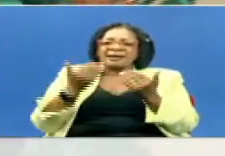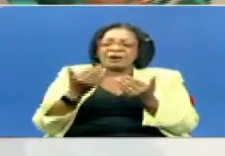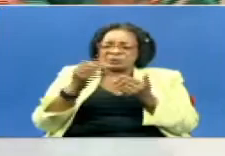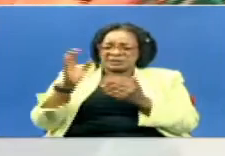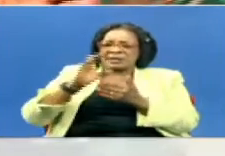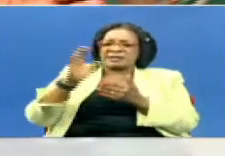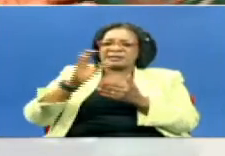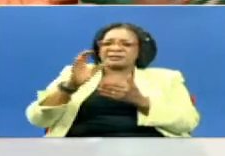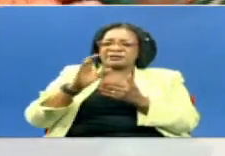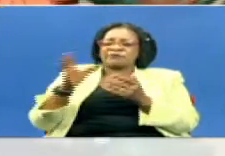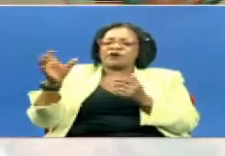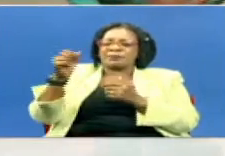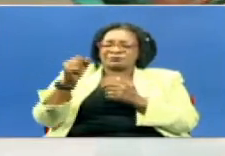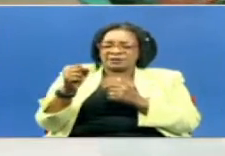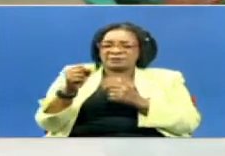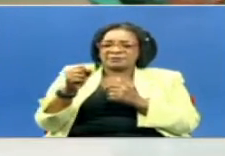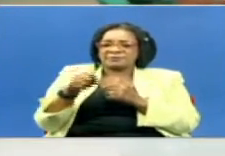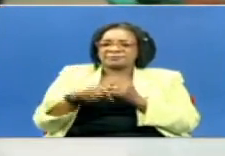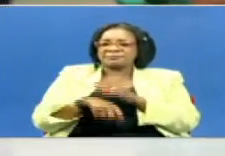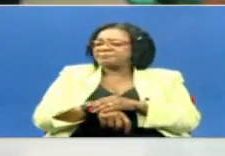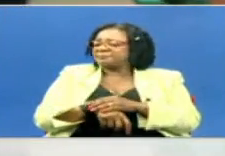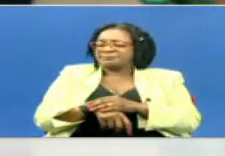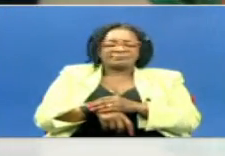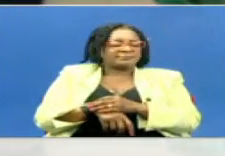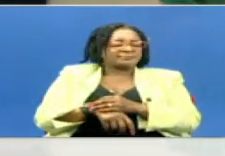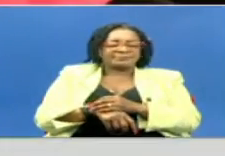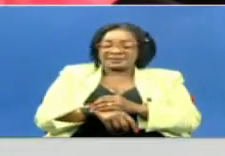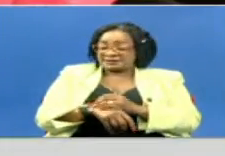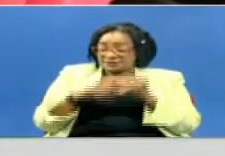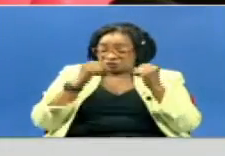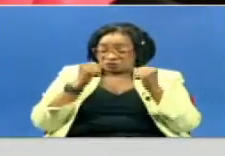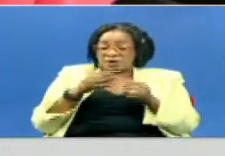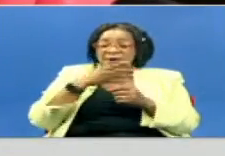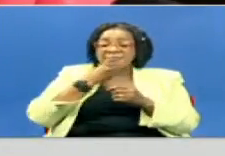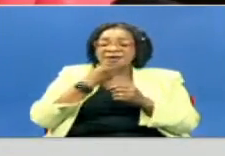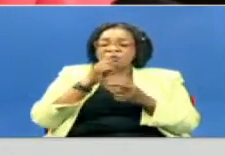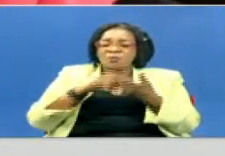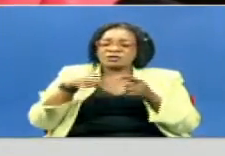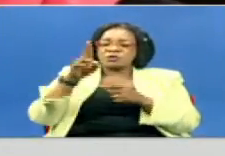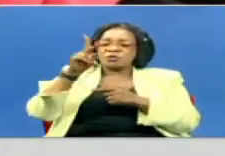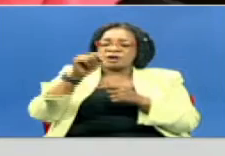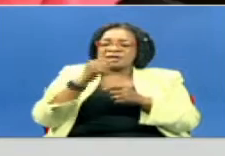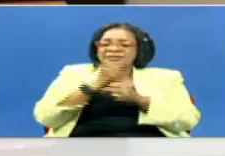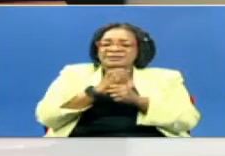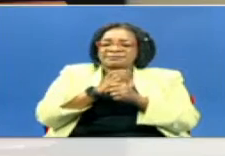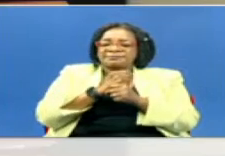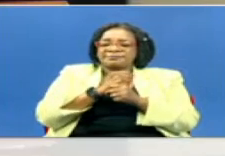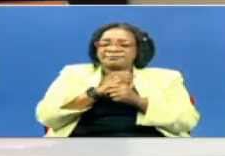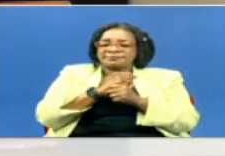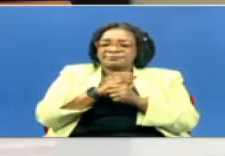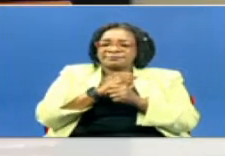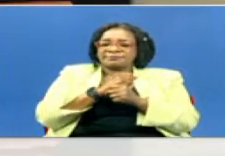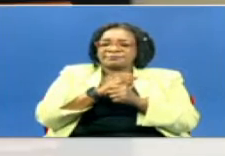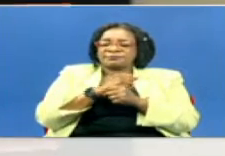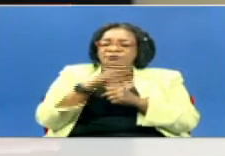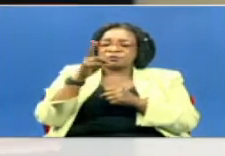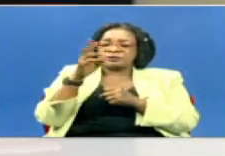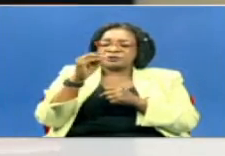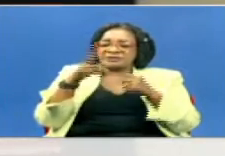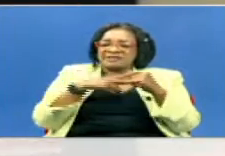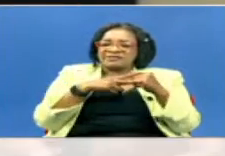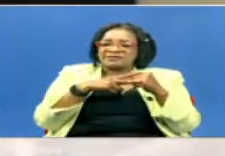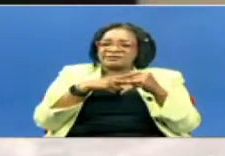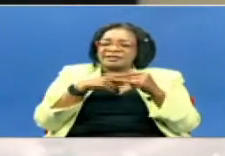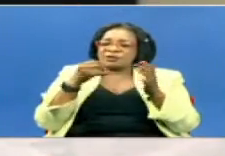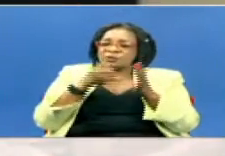for capture. But Oparanya is a very strong man. What UDA are doing as we speak is 2027,